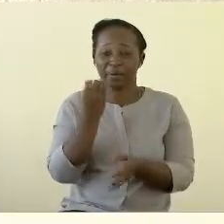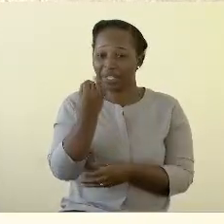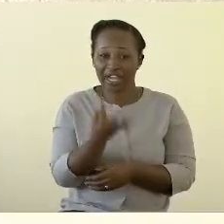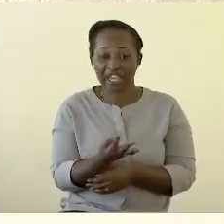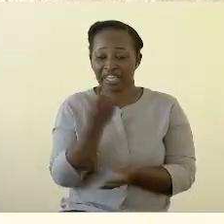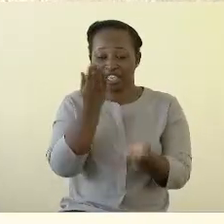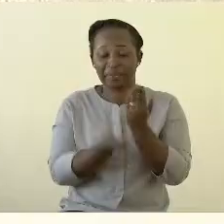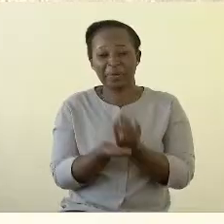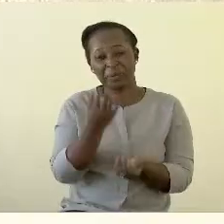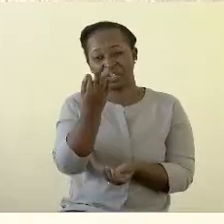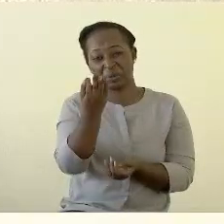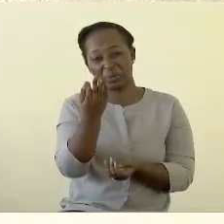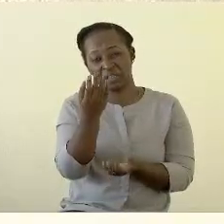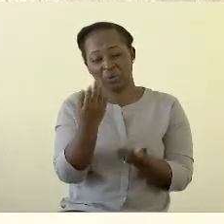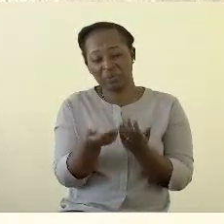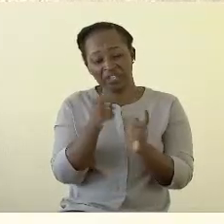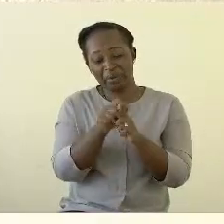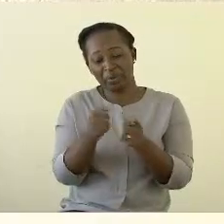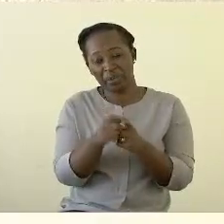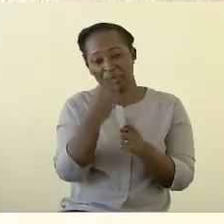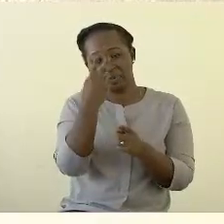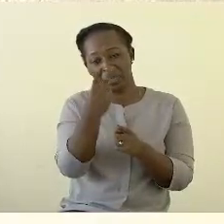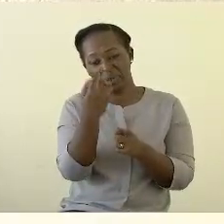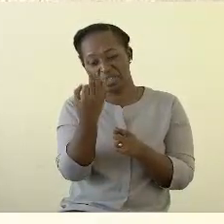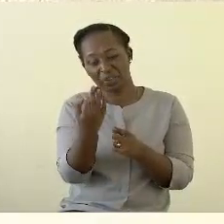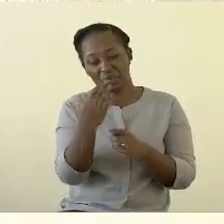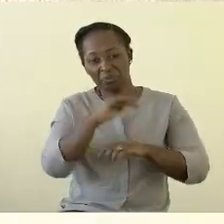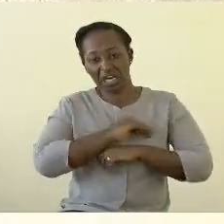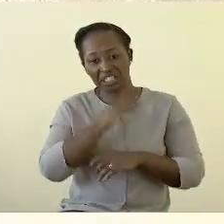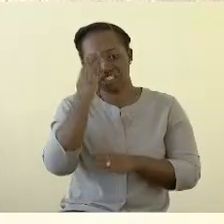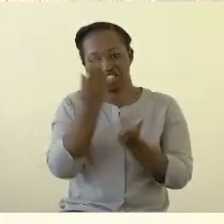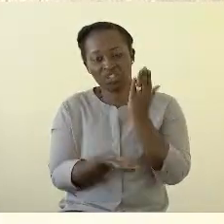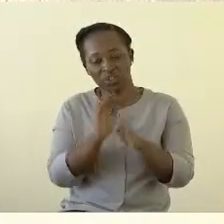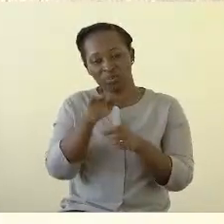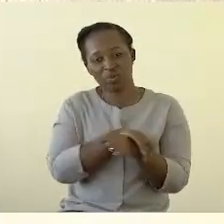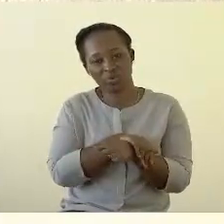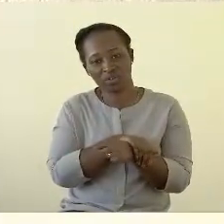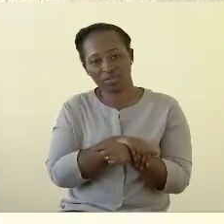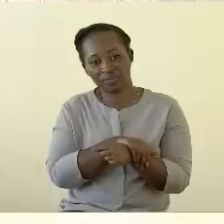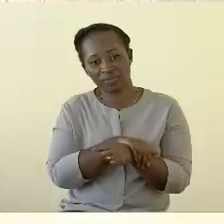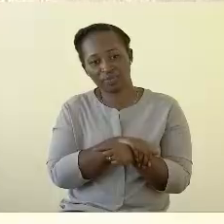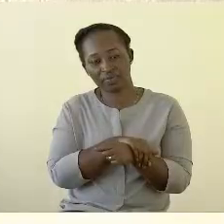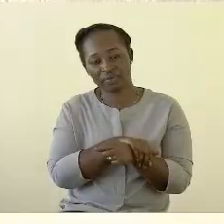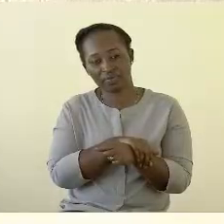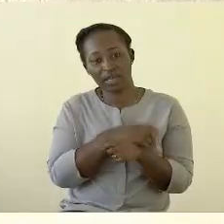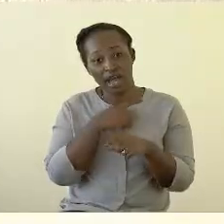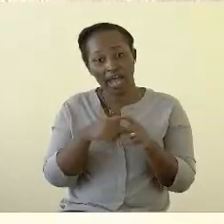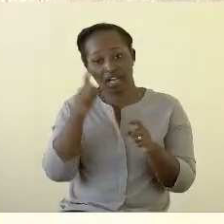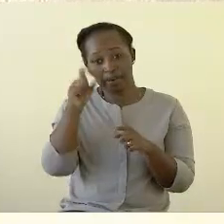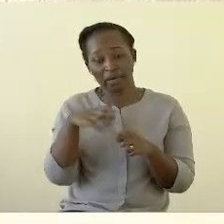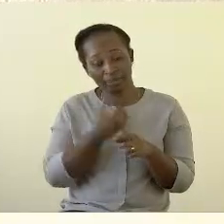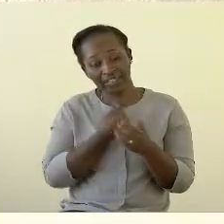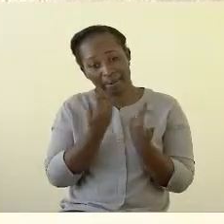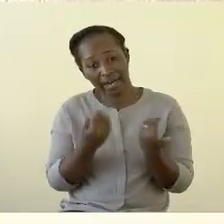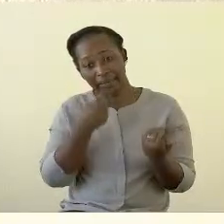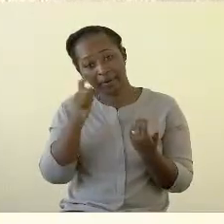over. Now, some have become so wise because they even don't want to lose it all. They have goats at home they are looking after. So they say, can we